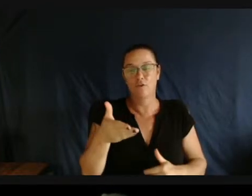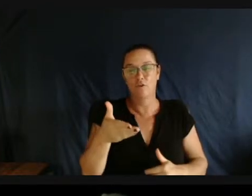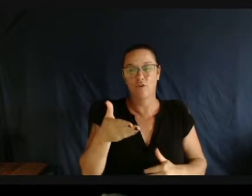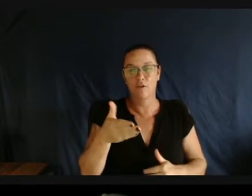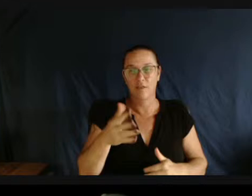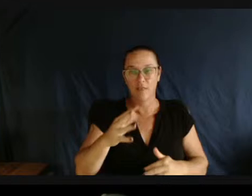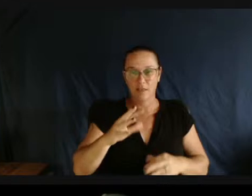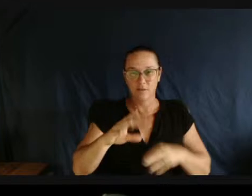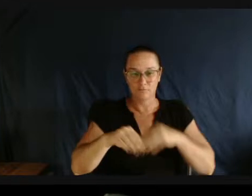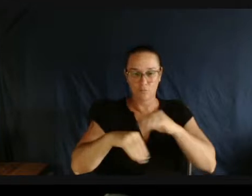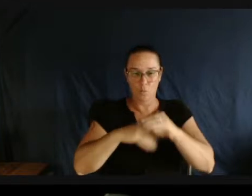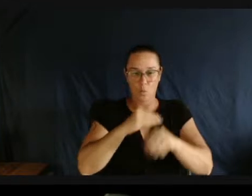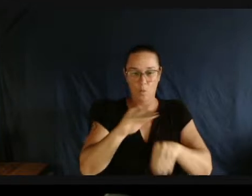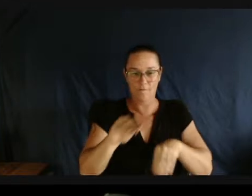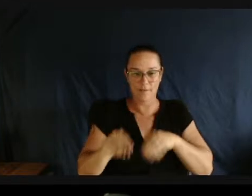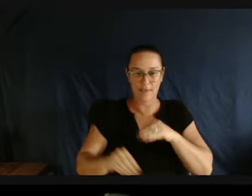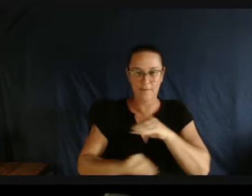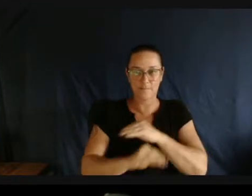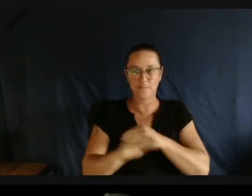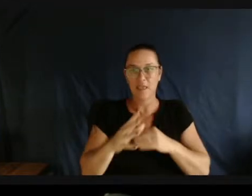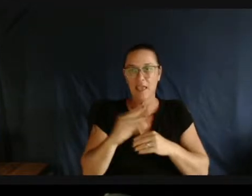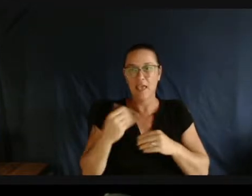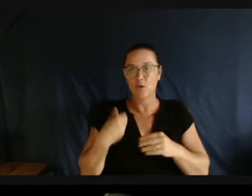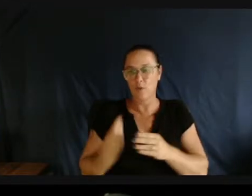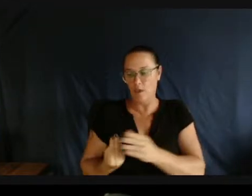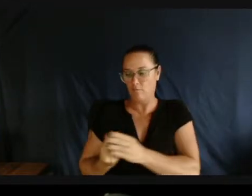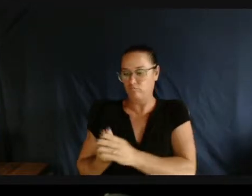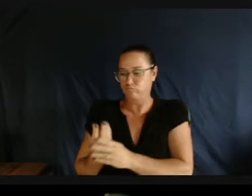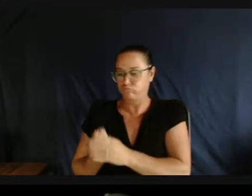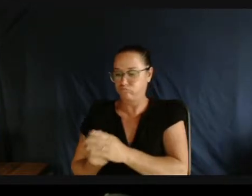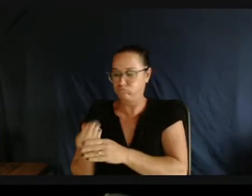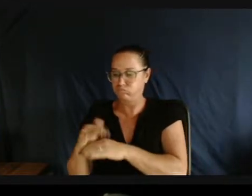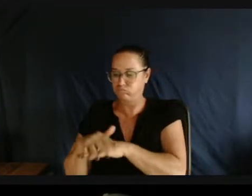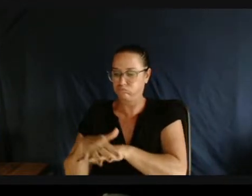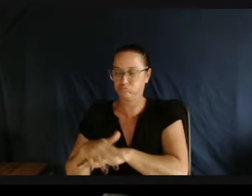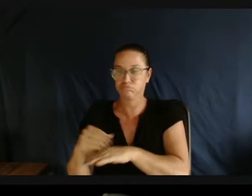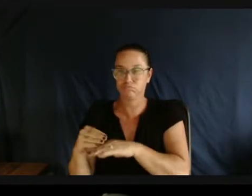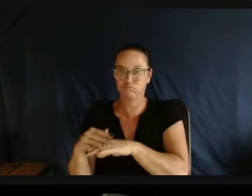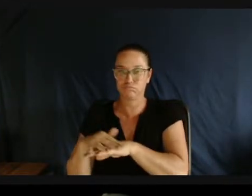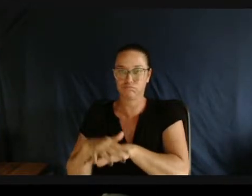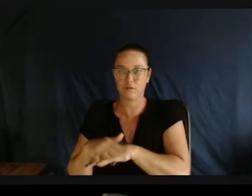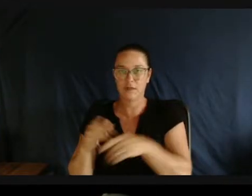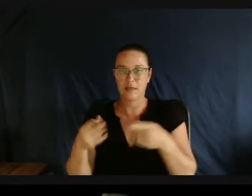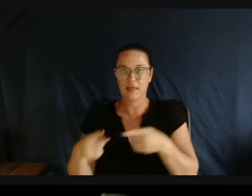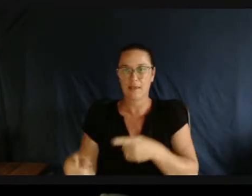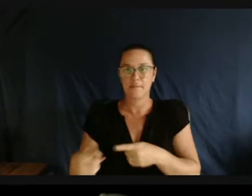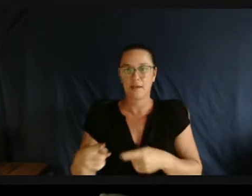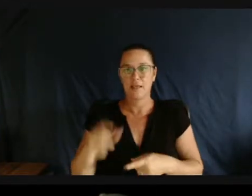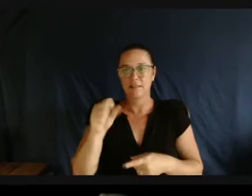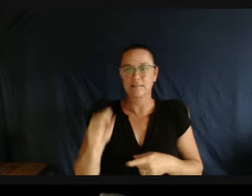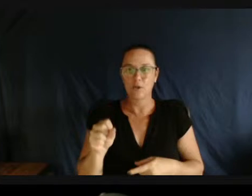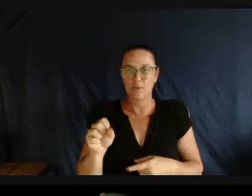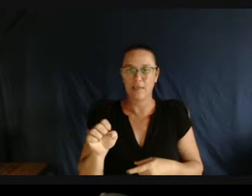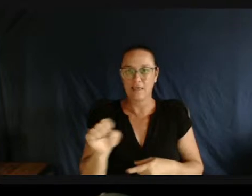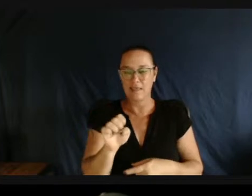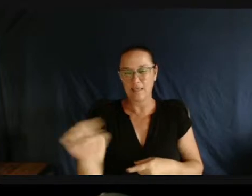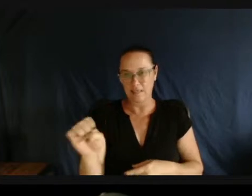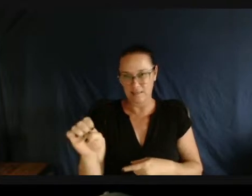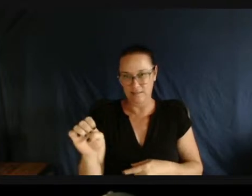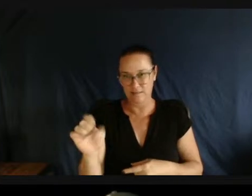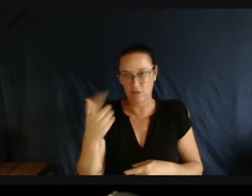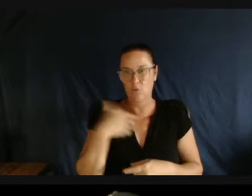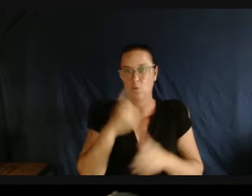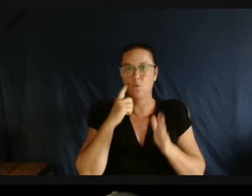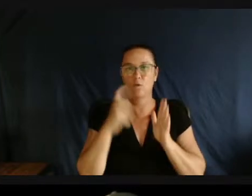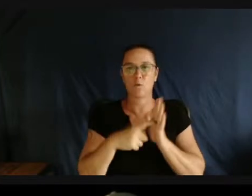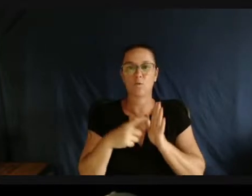overturning. And we have a large ooze-up flow over here in this southeastern part of the caldera that we noted last